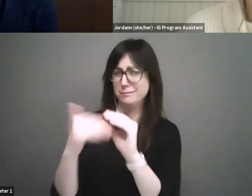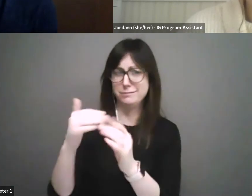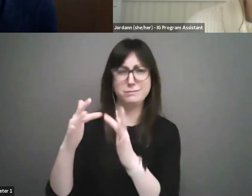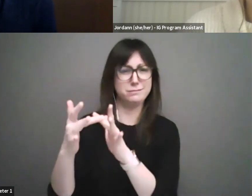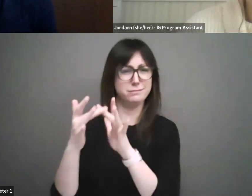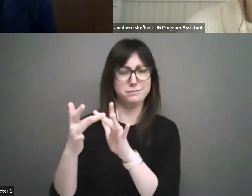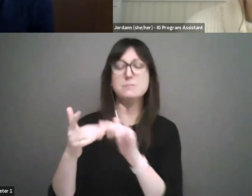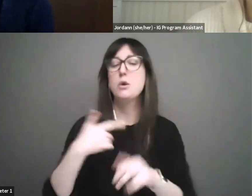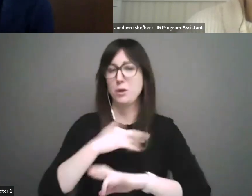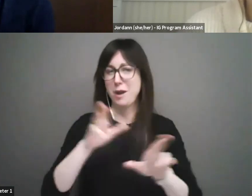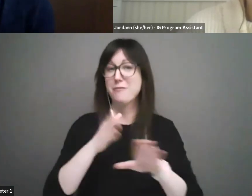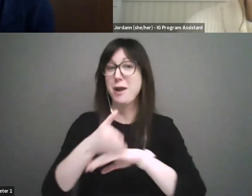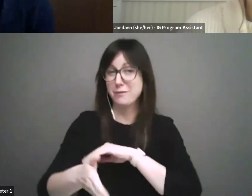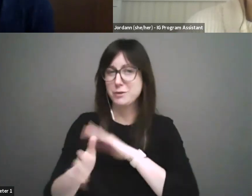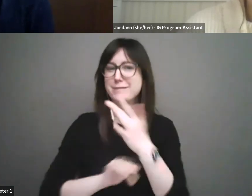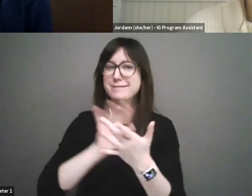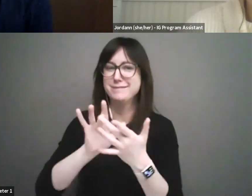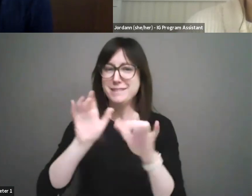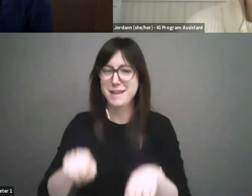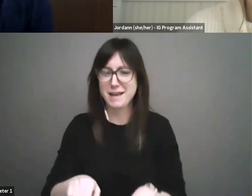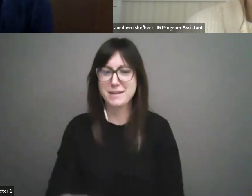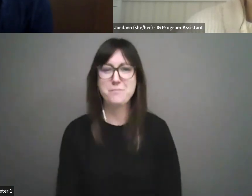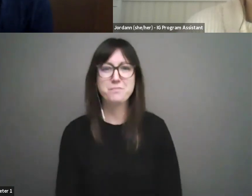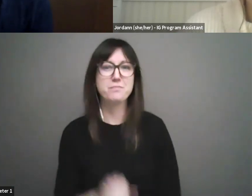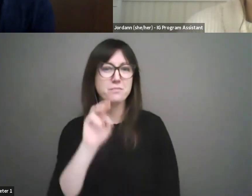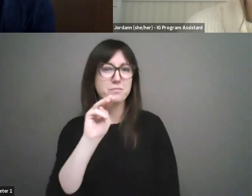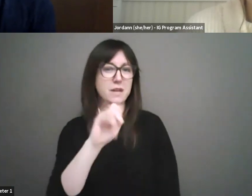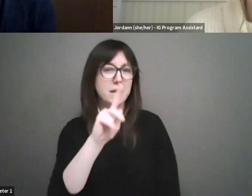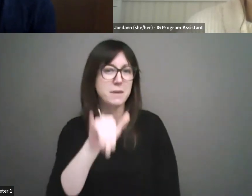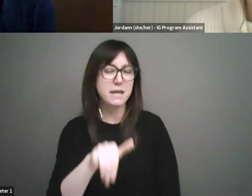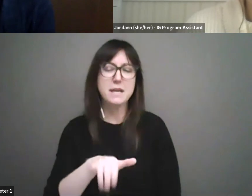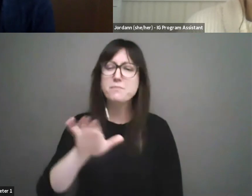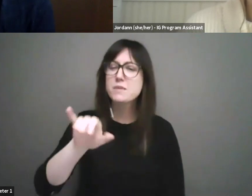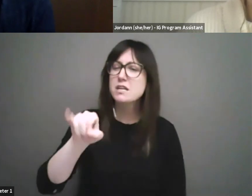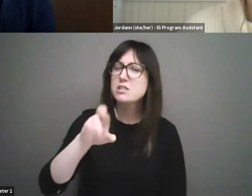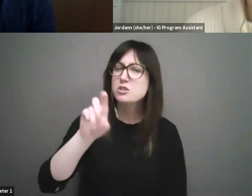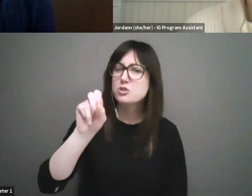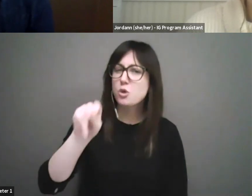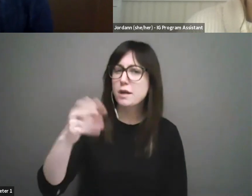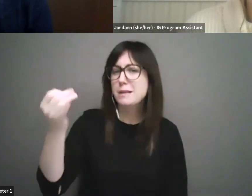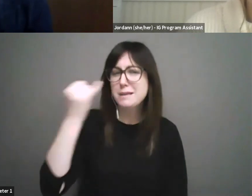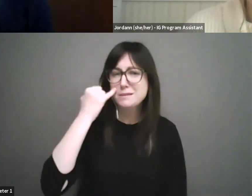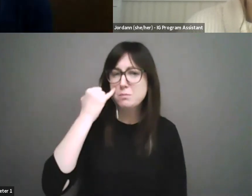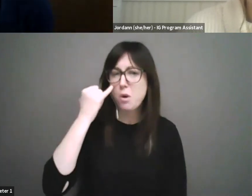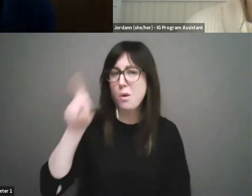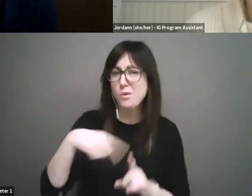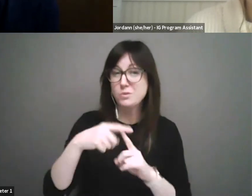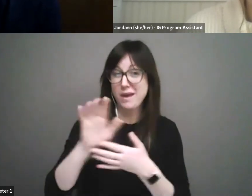for that. So Jordan, are there any circumstances where video should not be